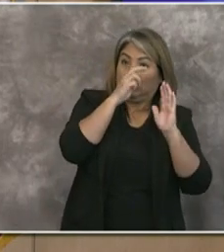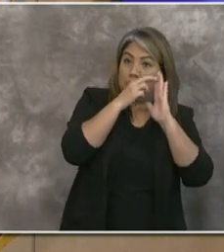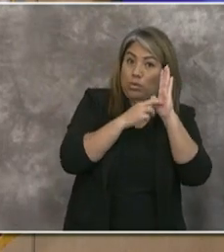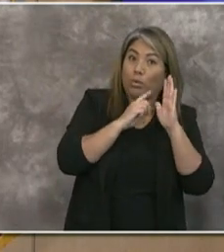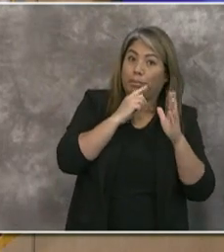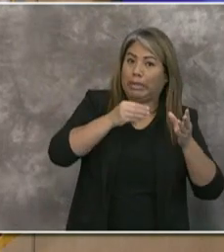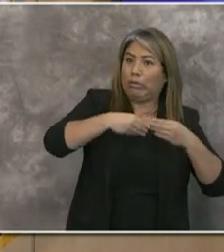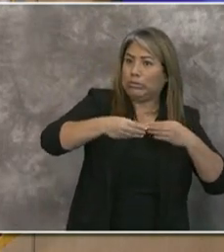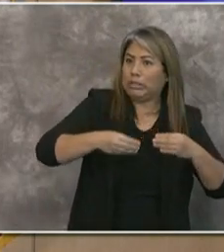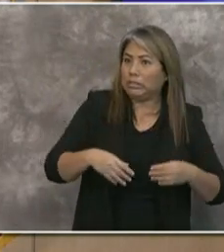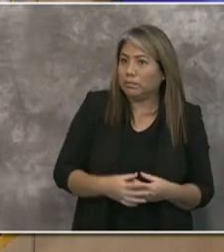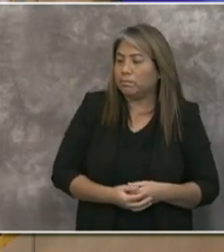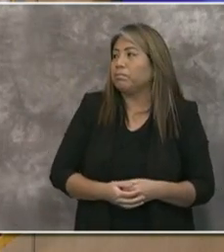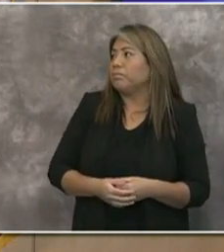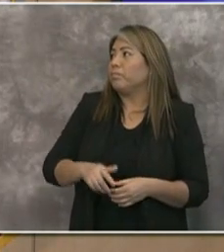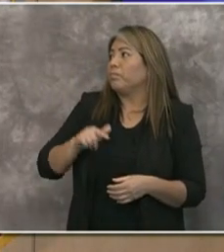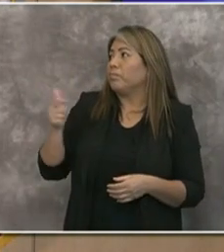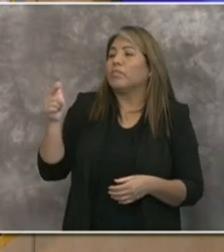respond.